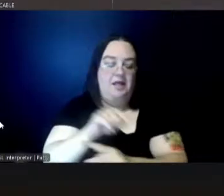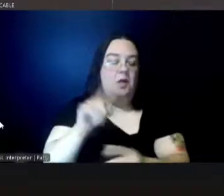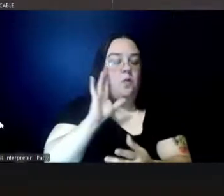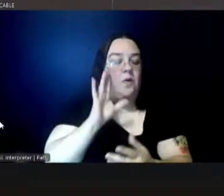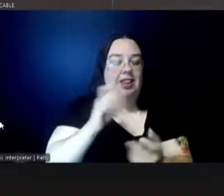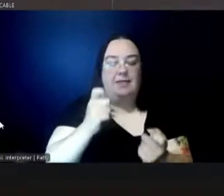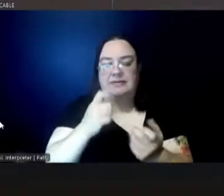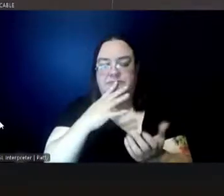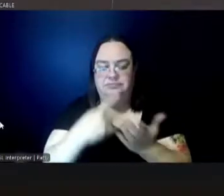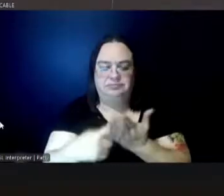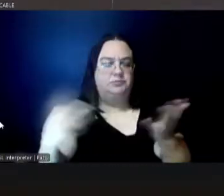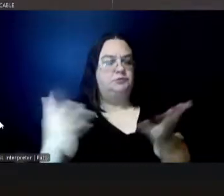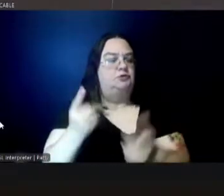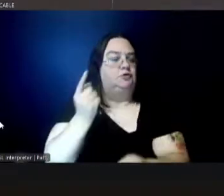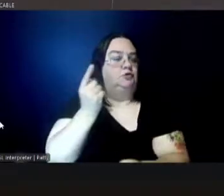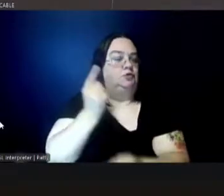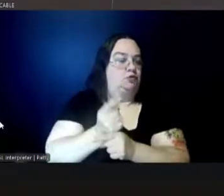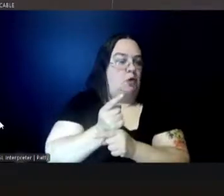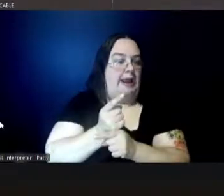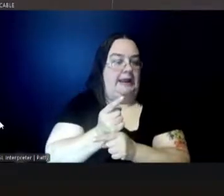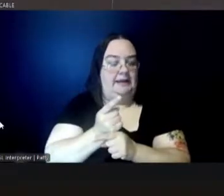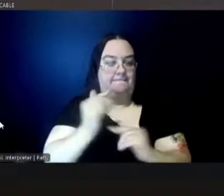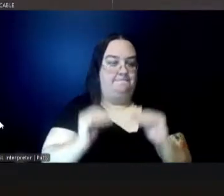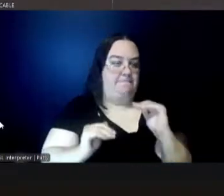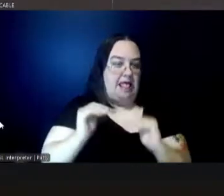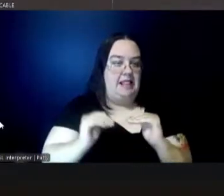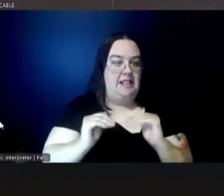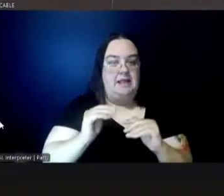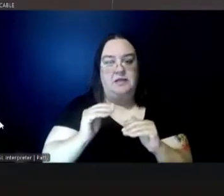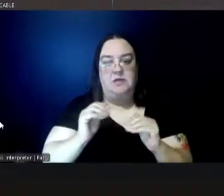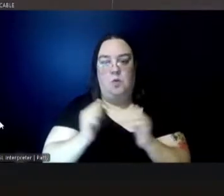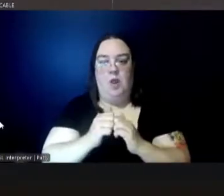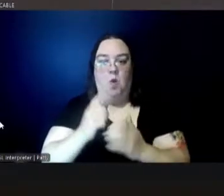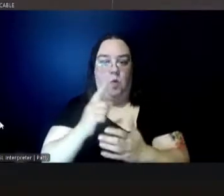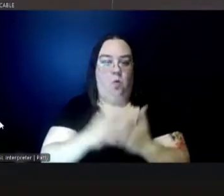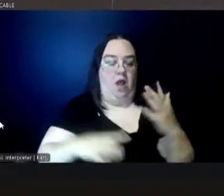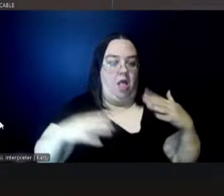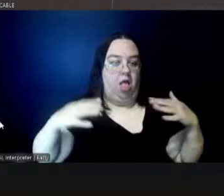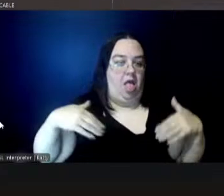what's the right mix between undone items and the city